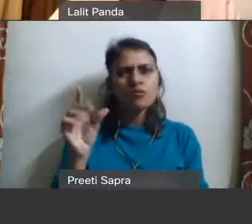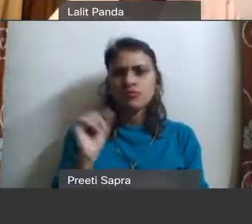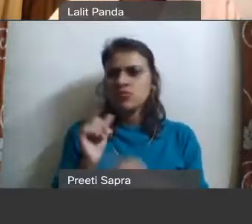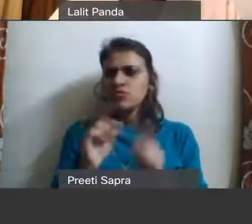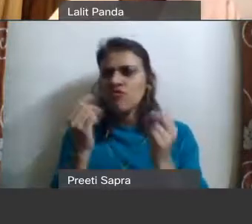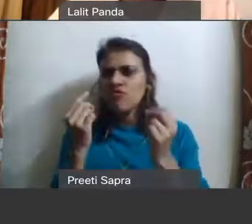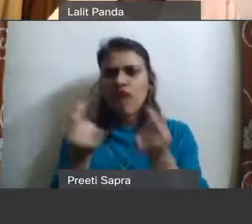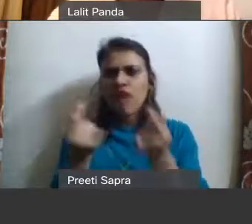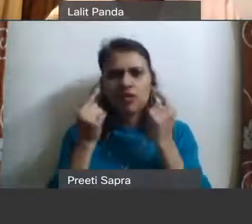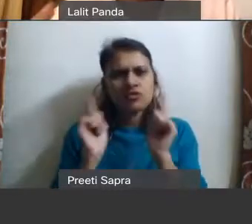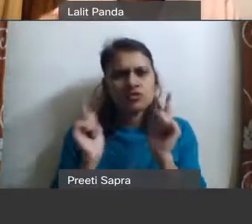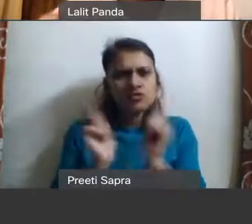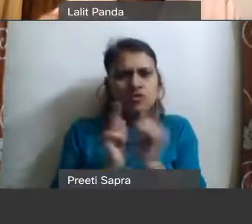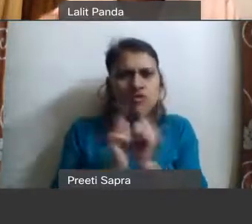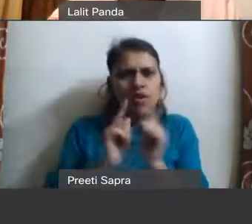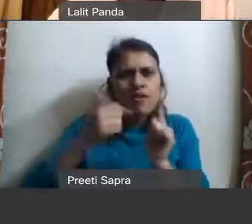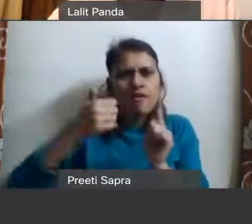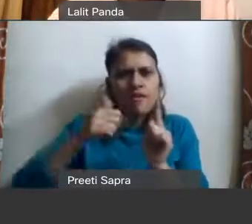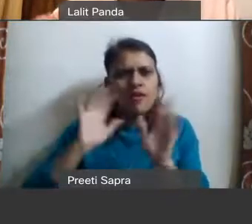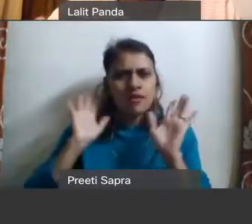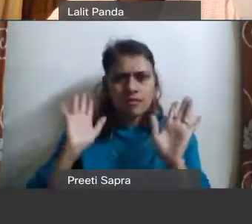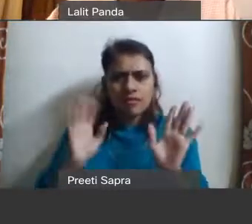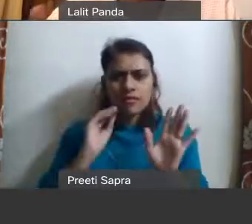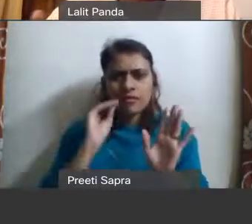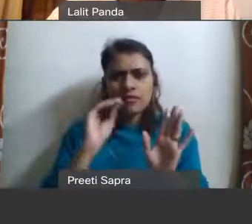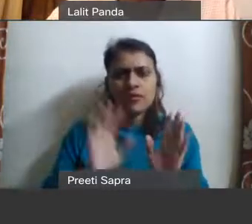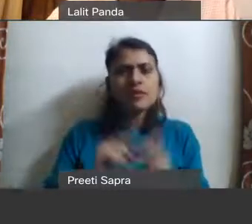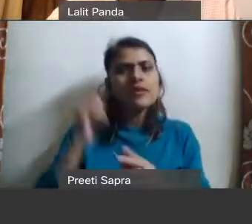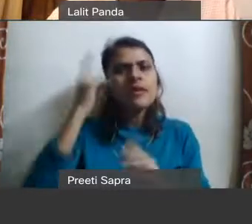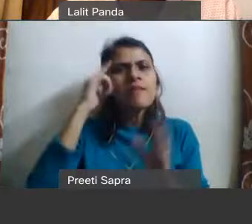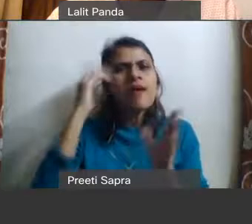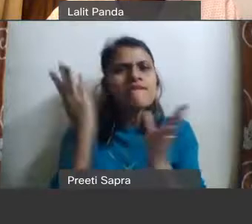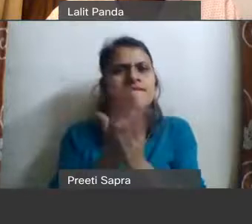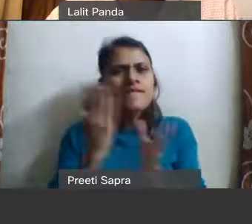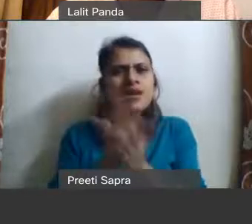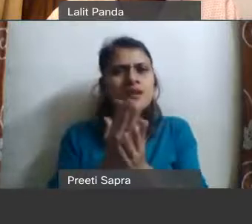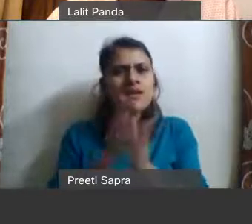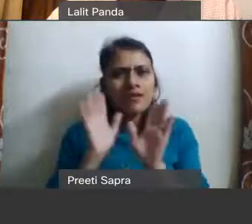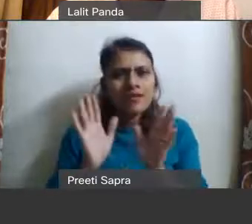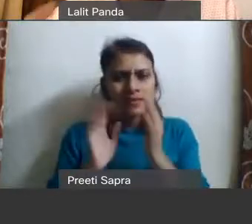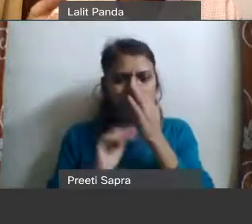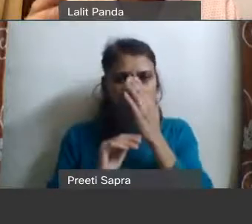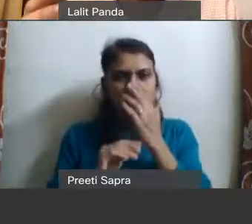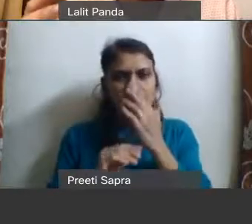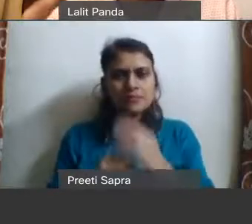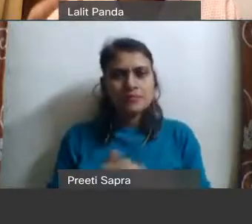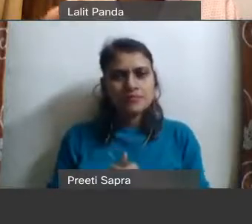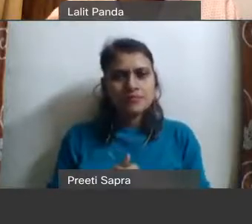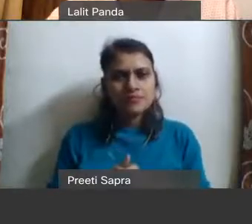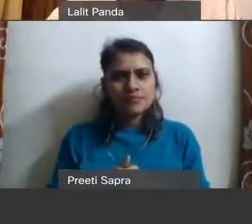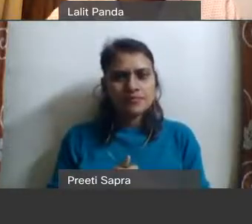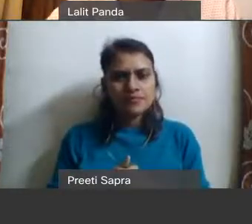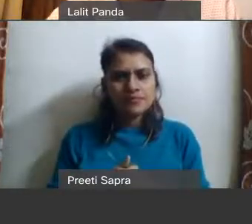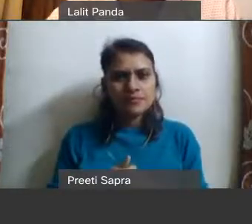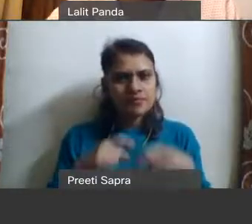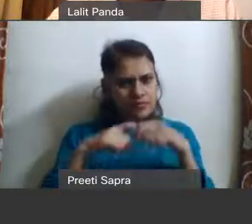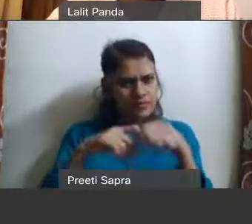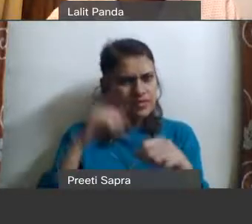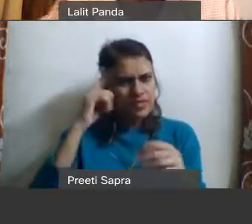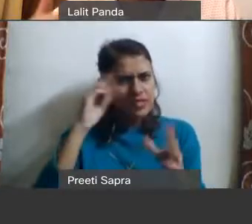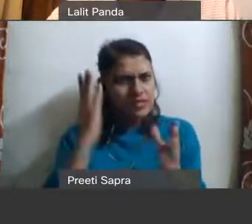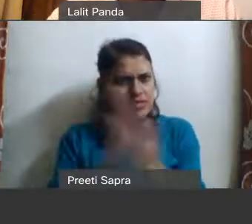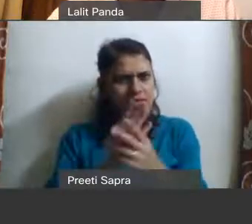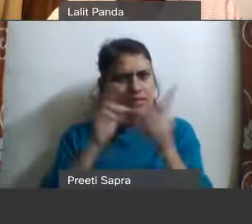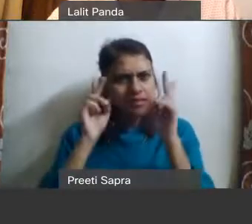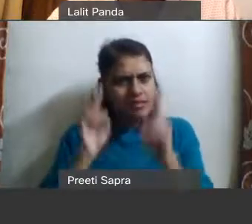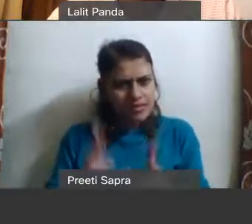that. Firstly, on this question of stereotyping, I think I could just reiterate that. Would you think that there is a question of stereotyping on the